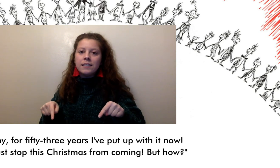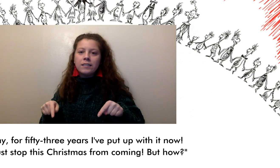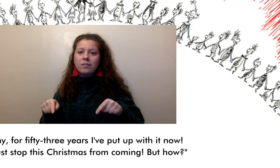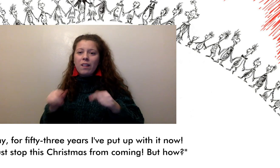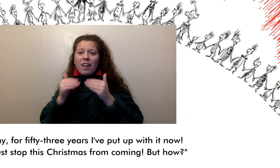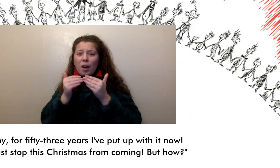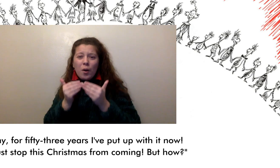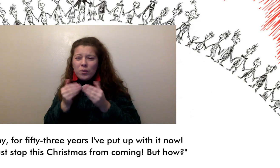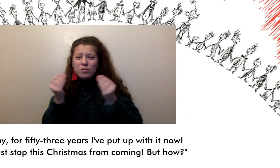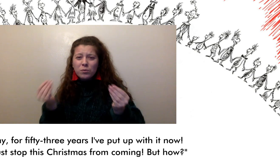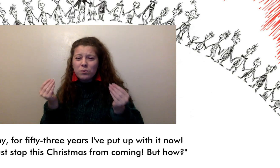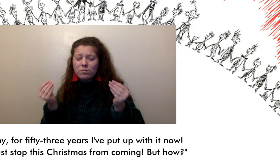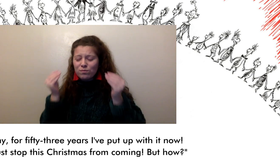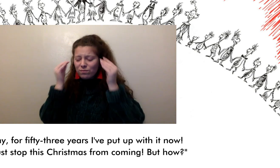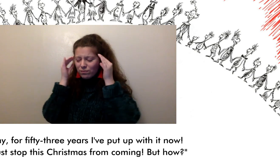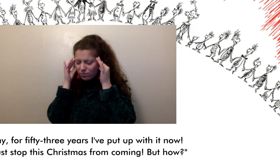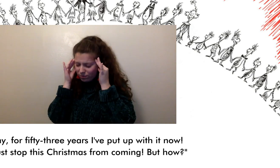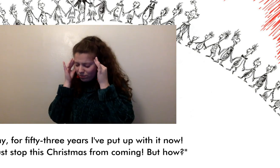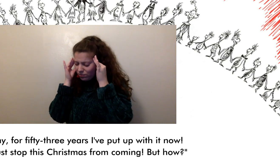how?